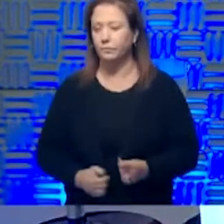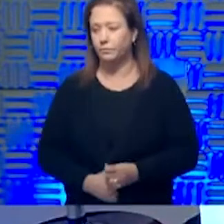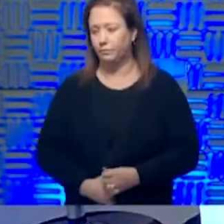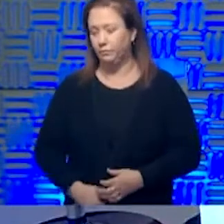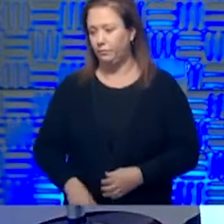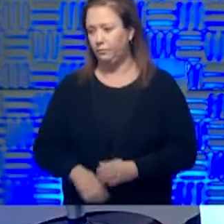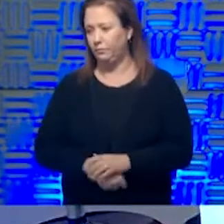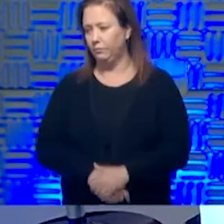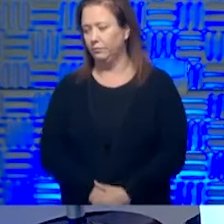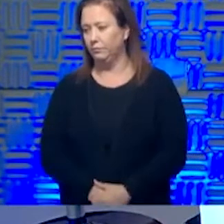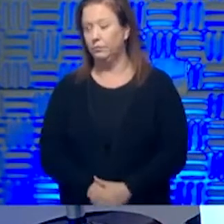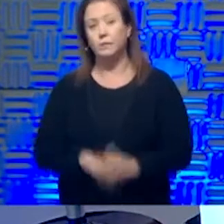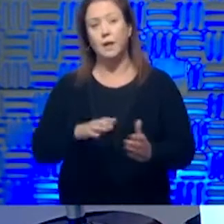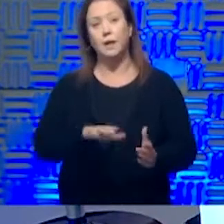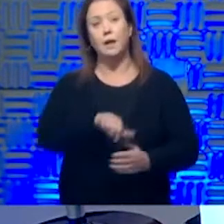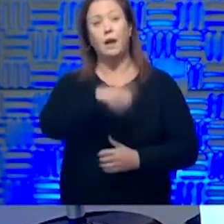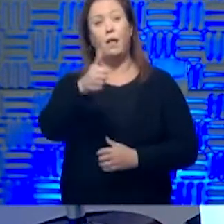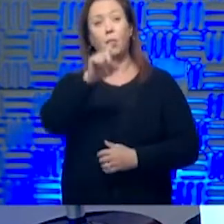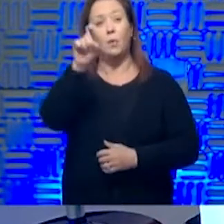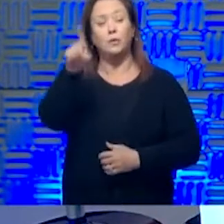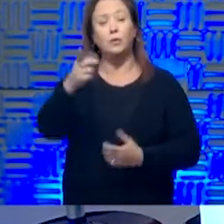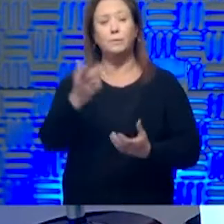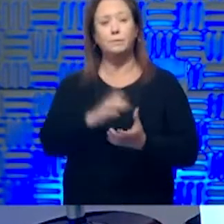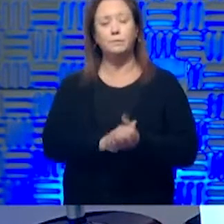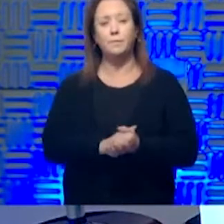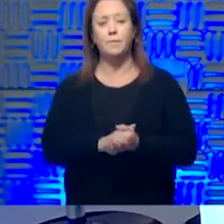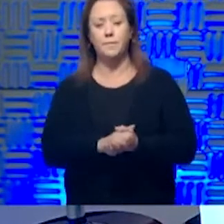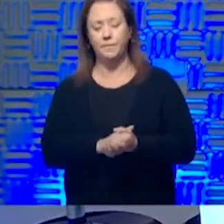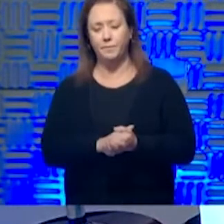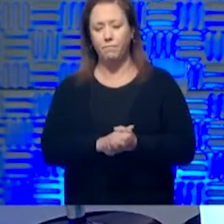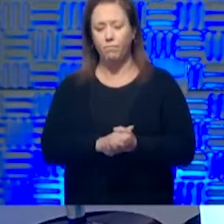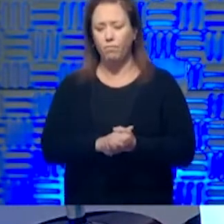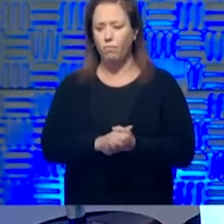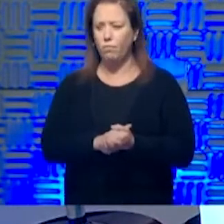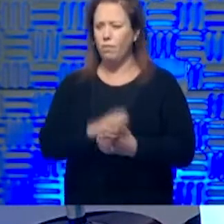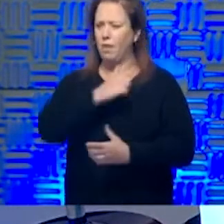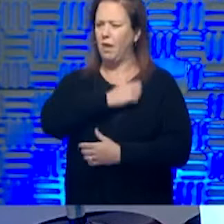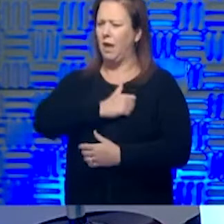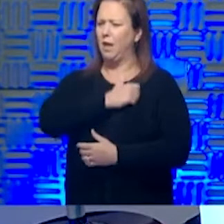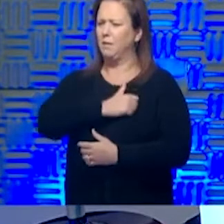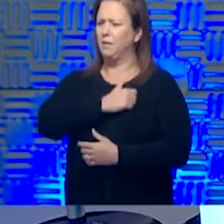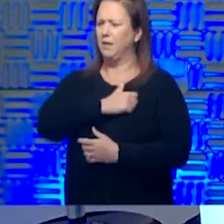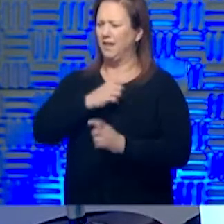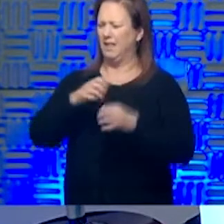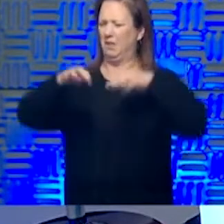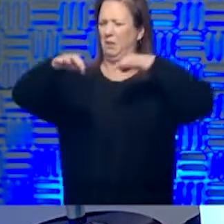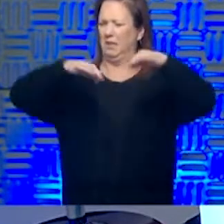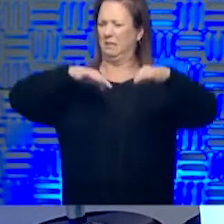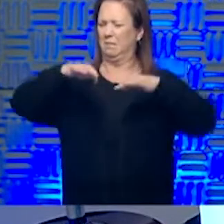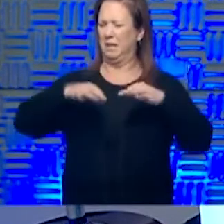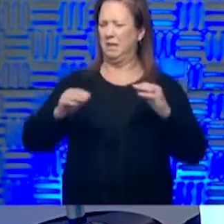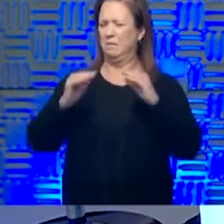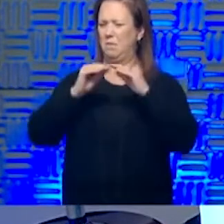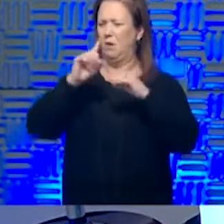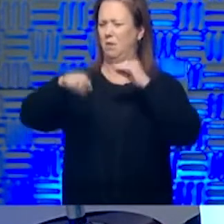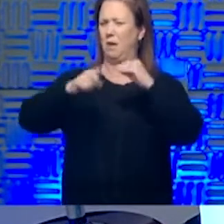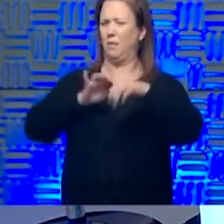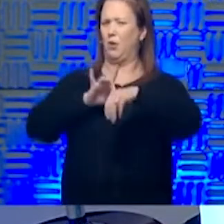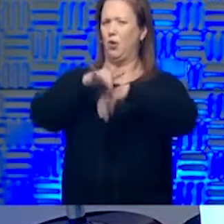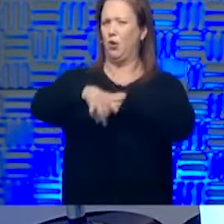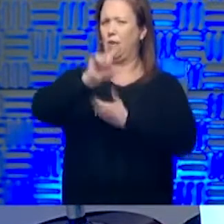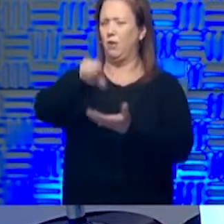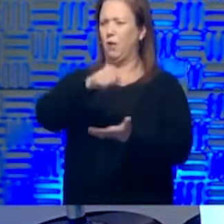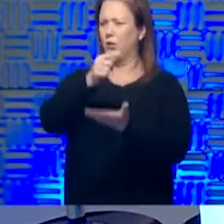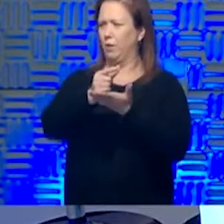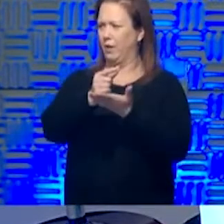Next question. I'm sorry, could you explain a little more about the early